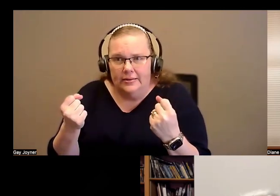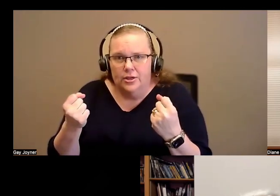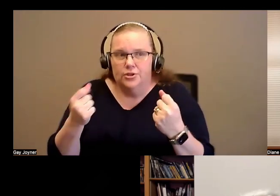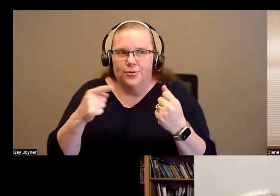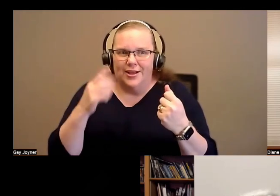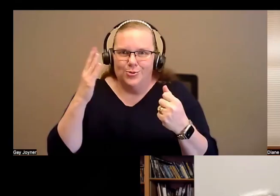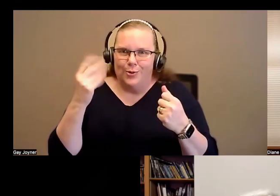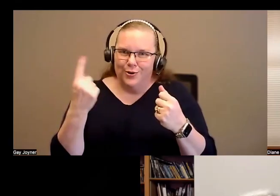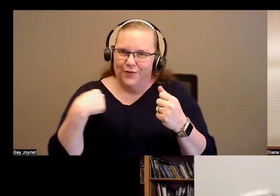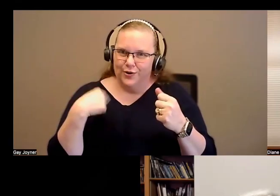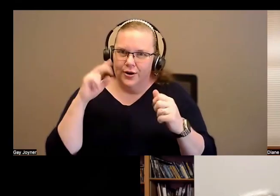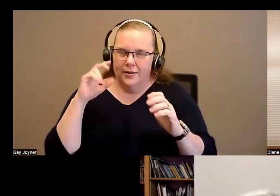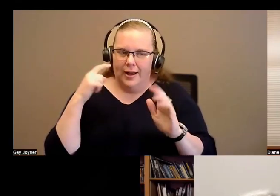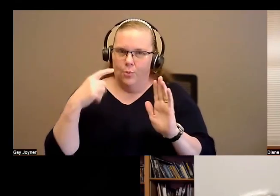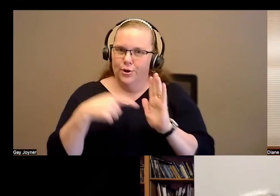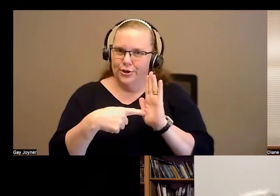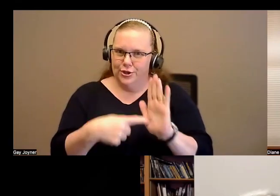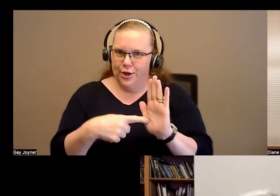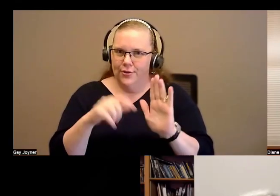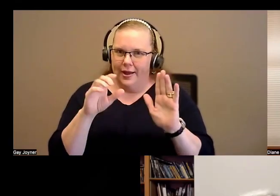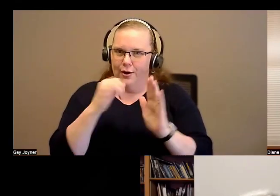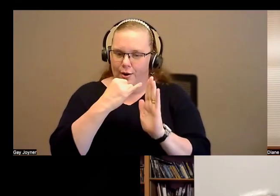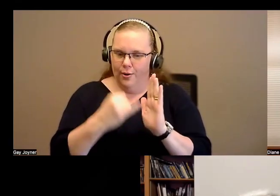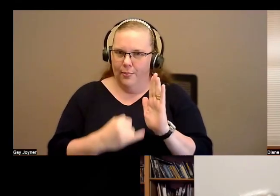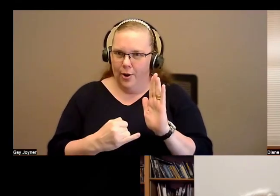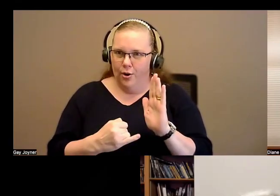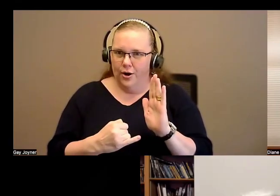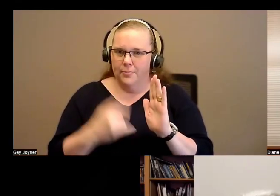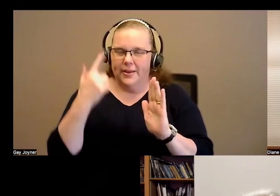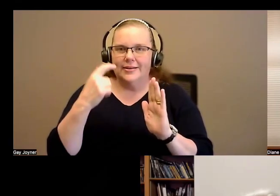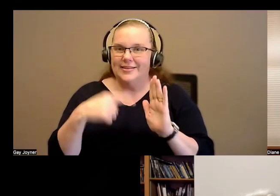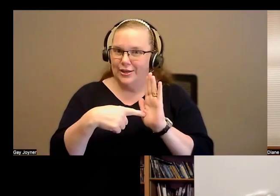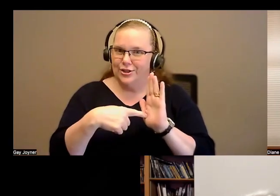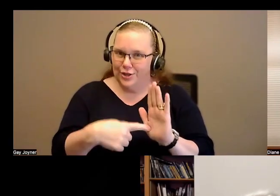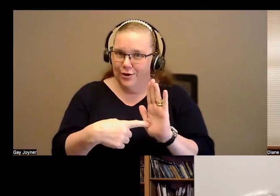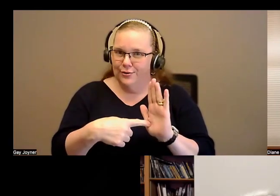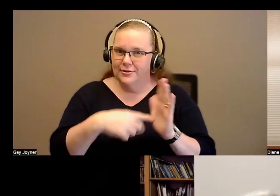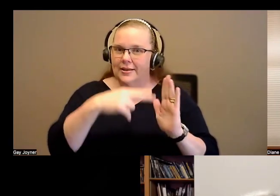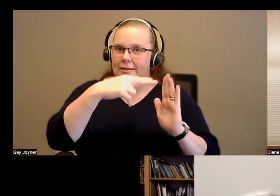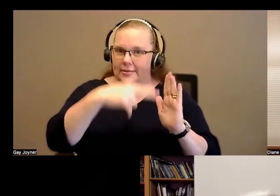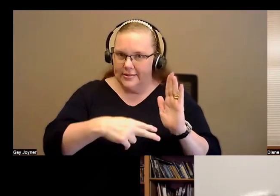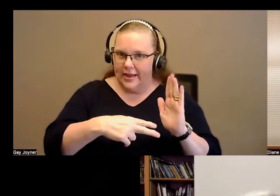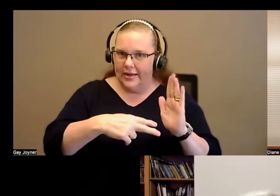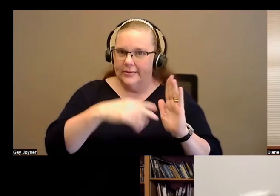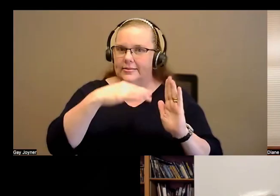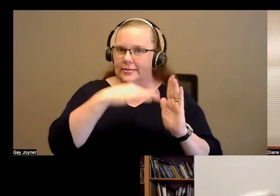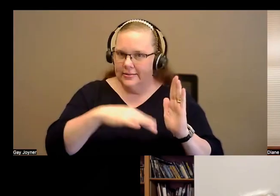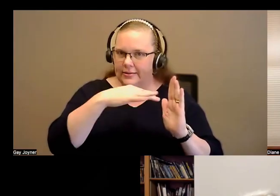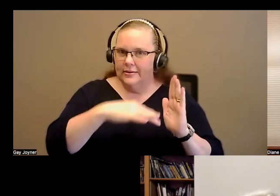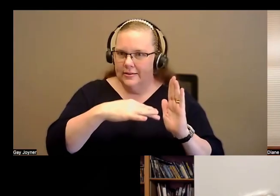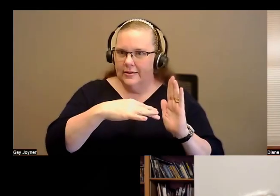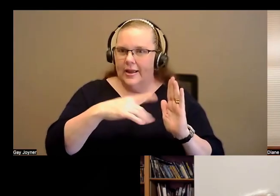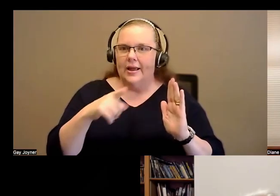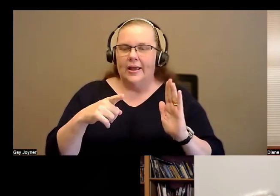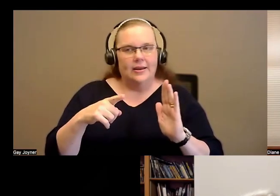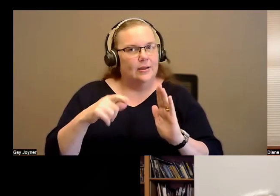sign. So that's why I wanted to show that art because it shows the signs.